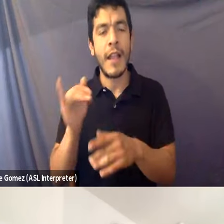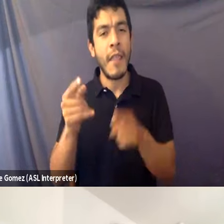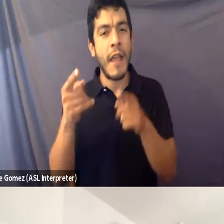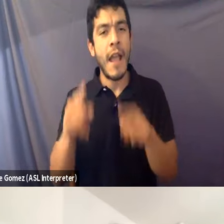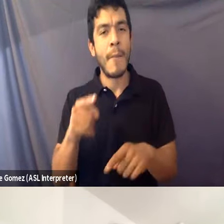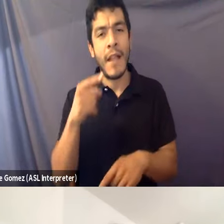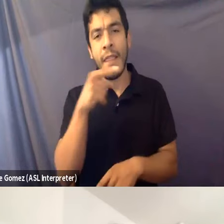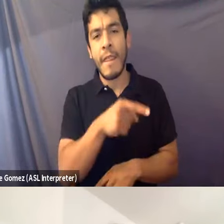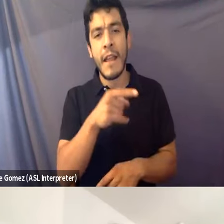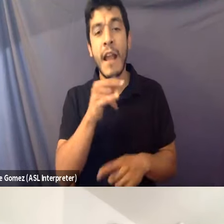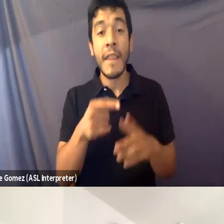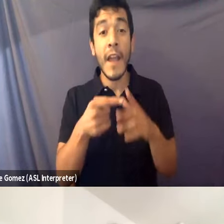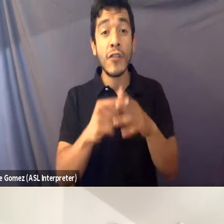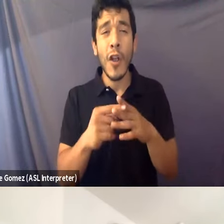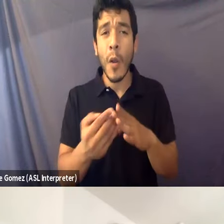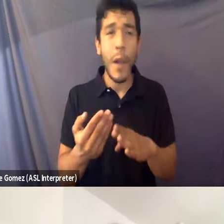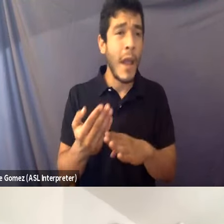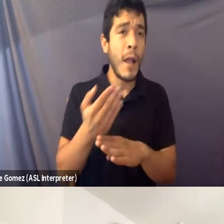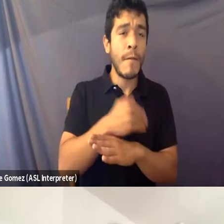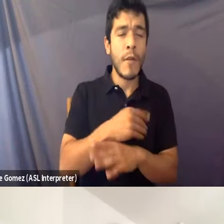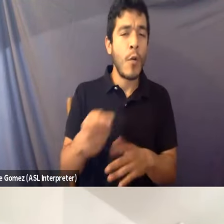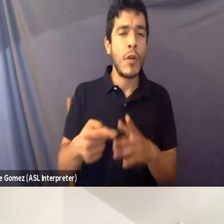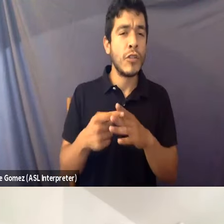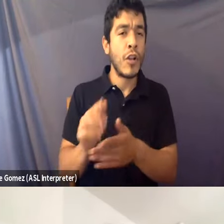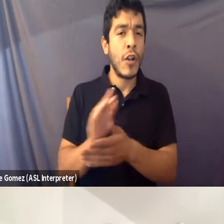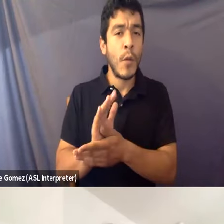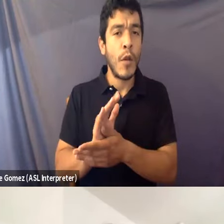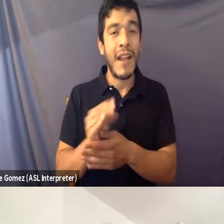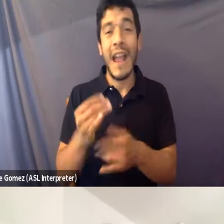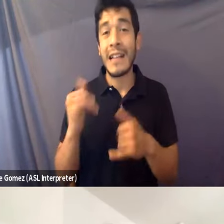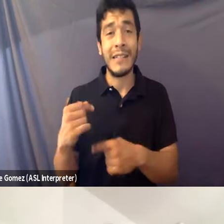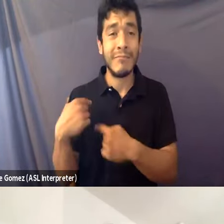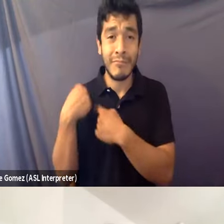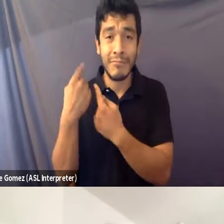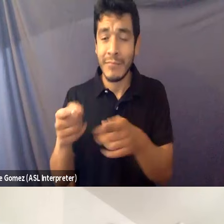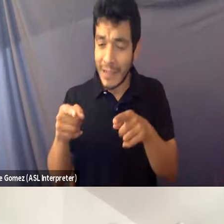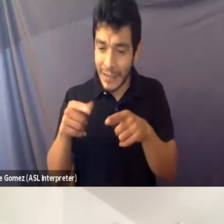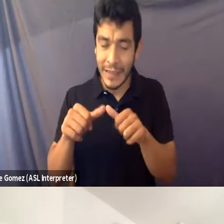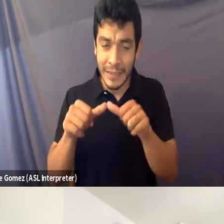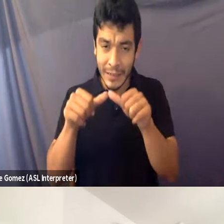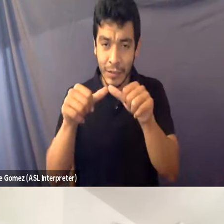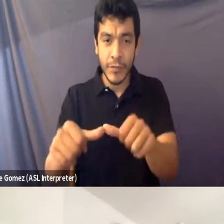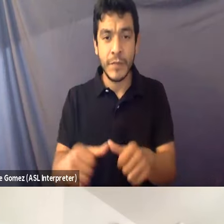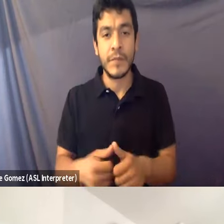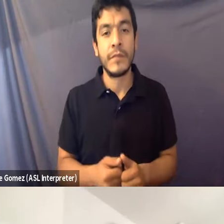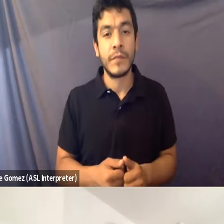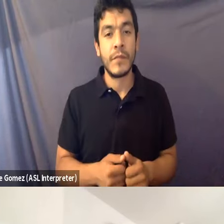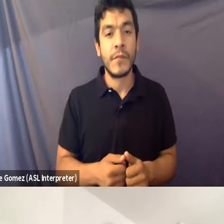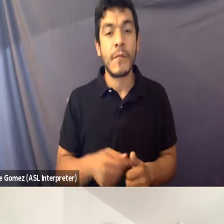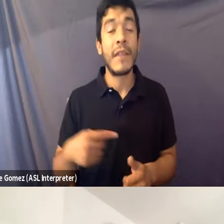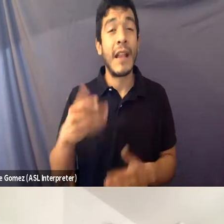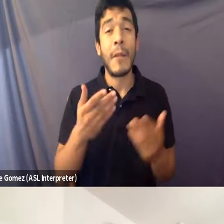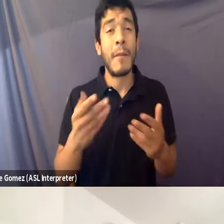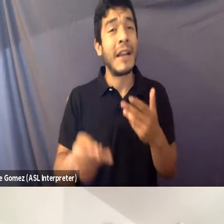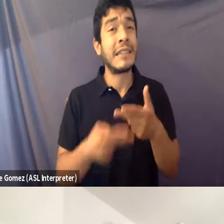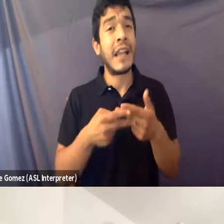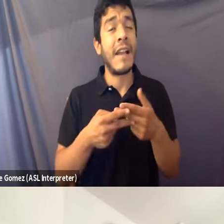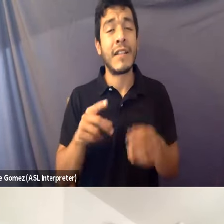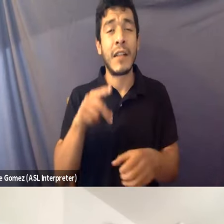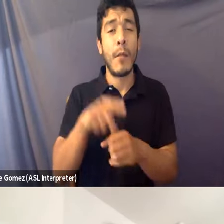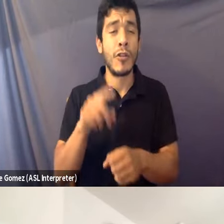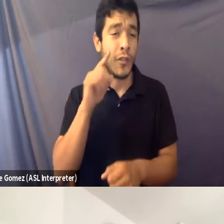started way before we started filming, and is continuing now and some might say, save democracy for us in the year of our good